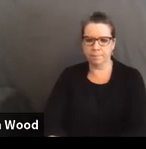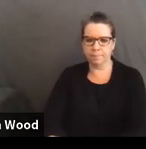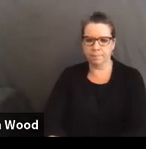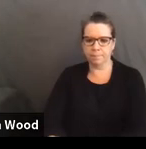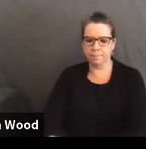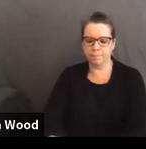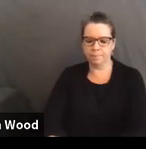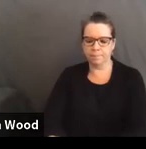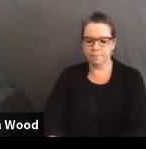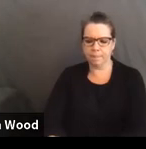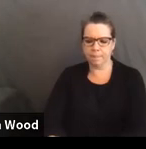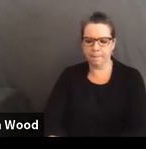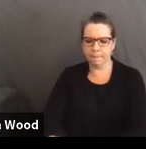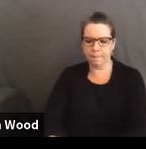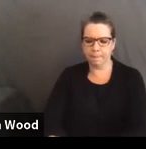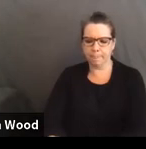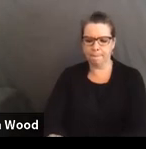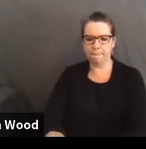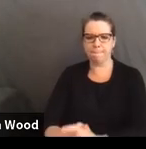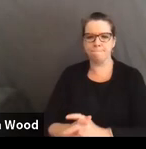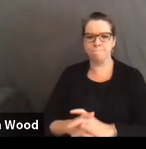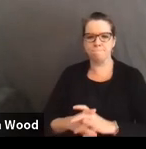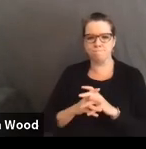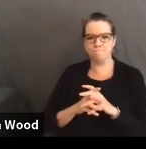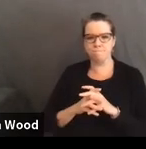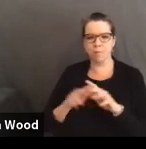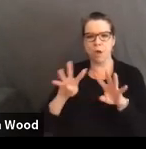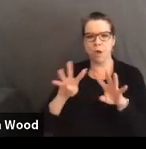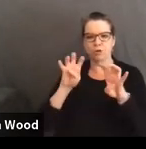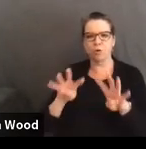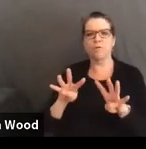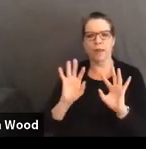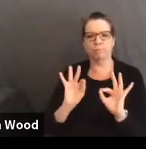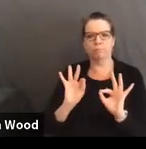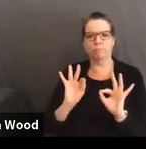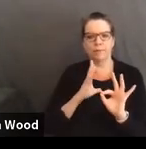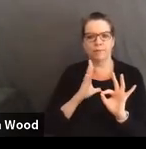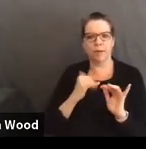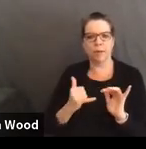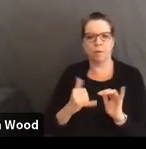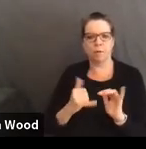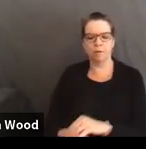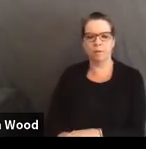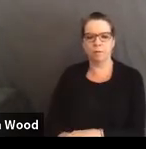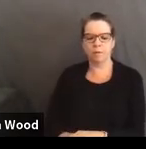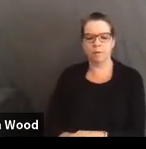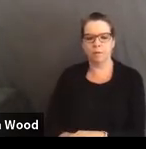Getting some good responses on that survey. It looks like that fix worked. So thanks y'all that sent along that solution.